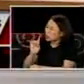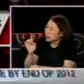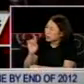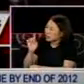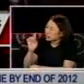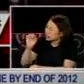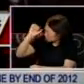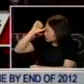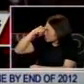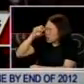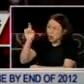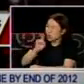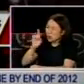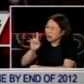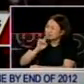what appears there?